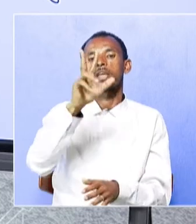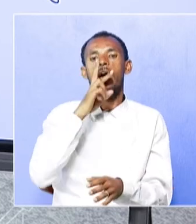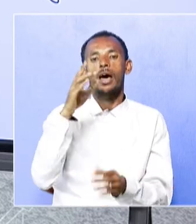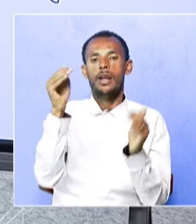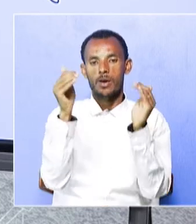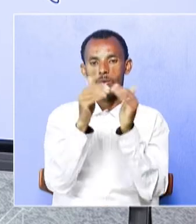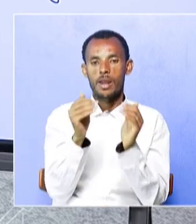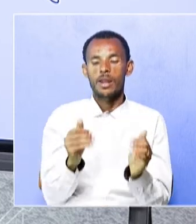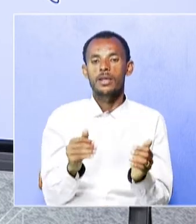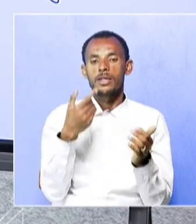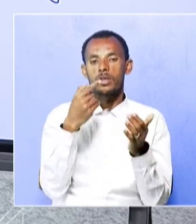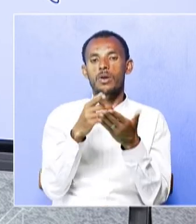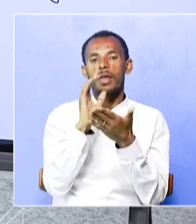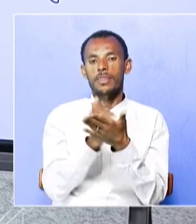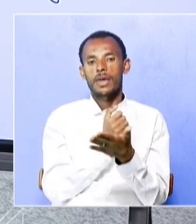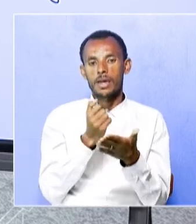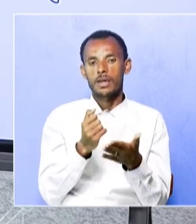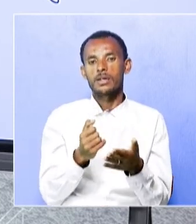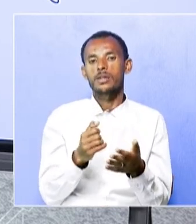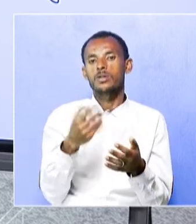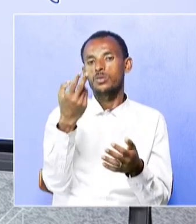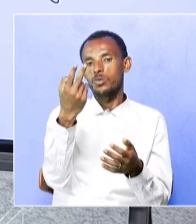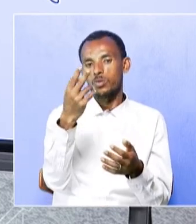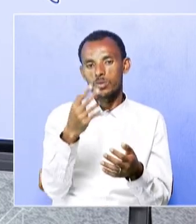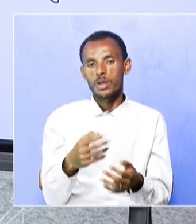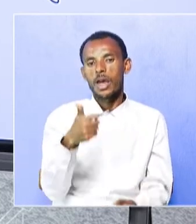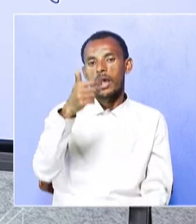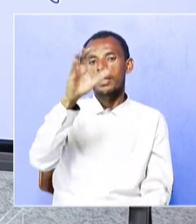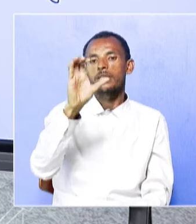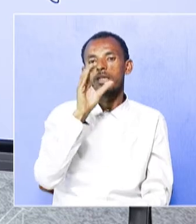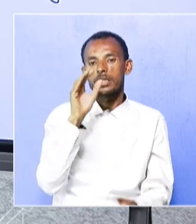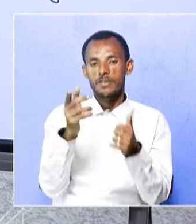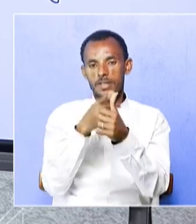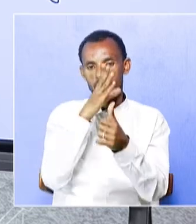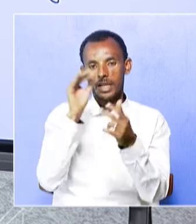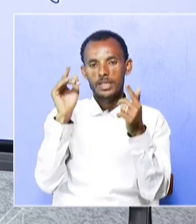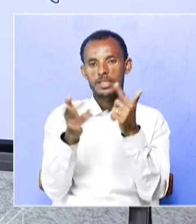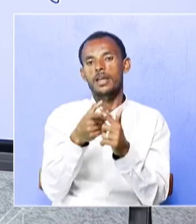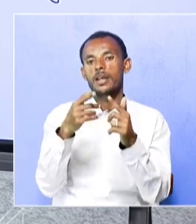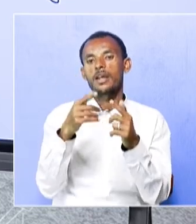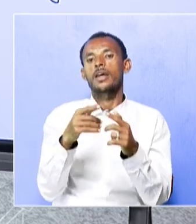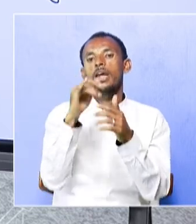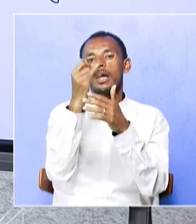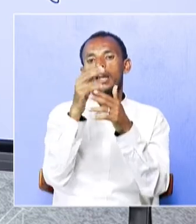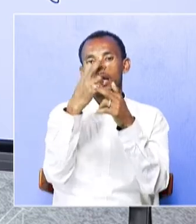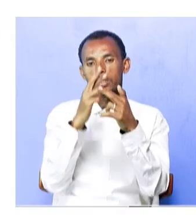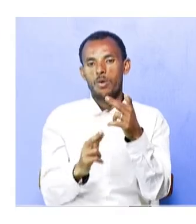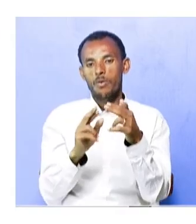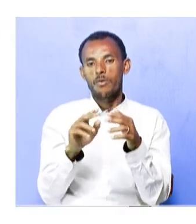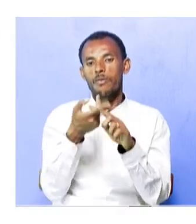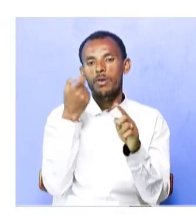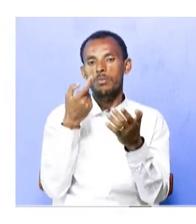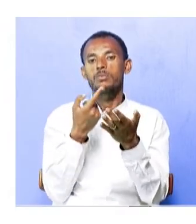same, so you can take this and this. Okay, take the first and the third ratio. Then from this